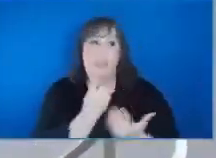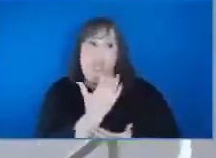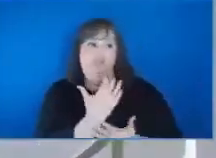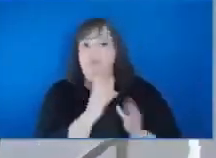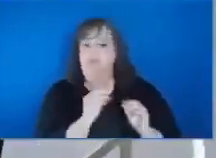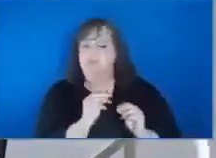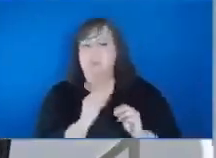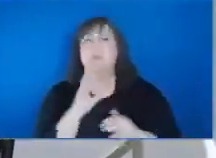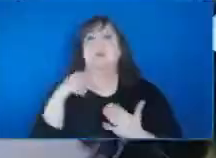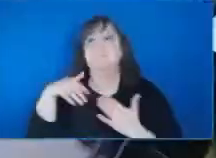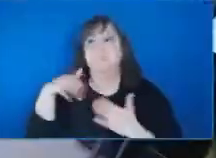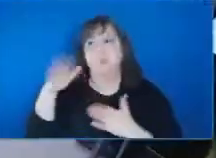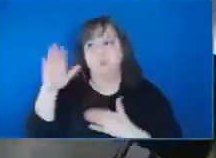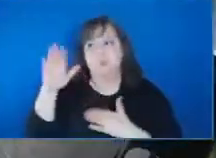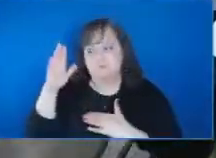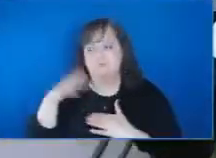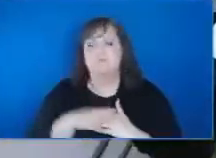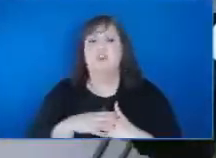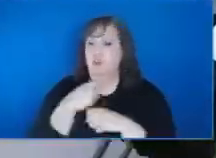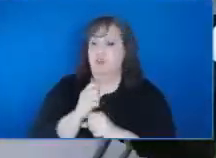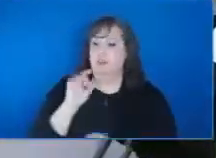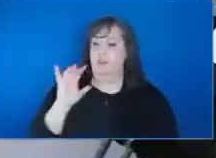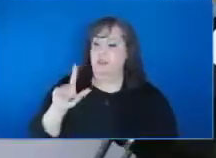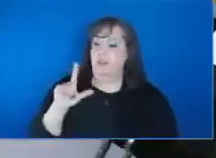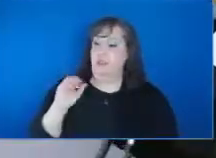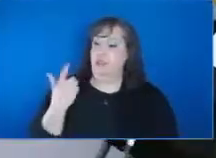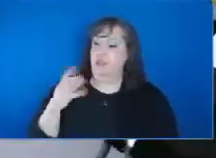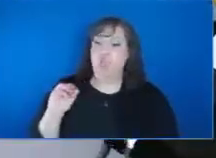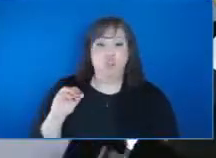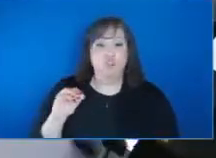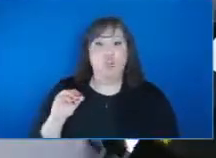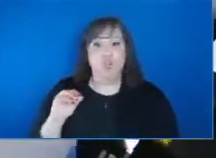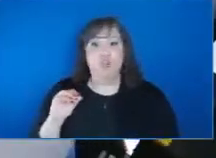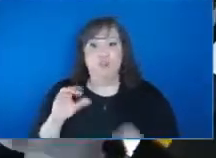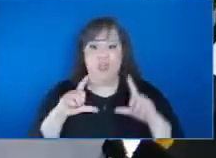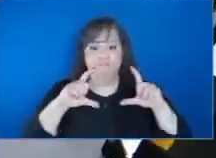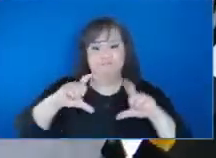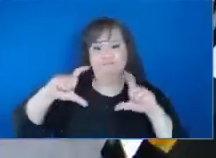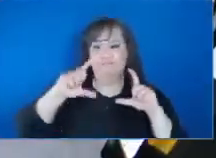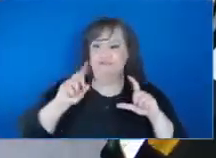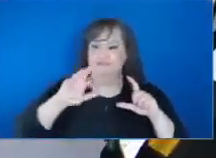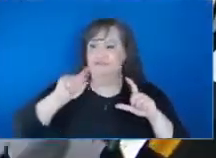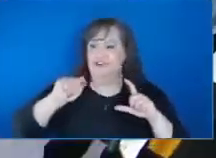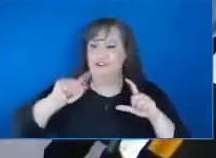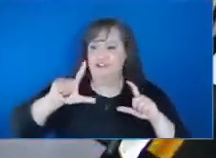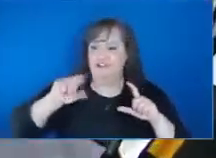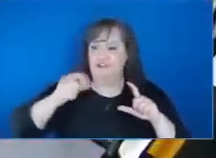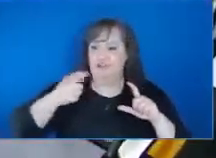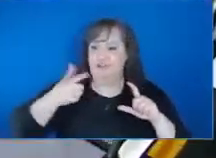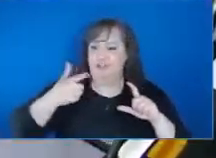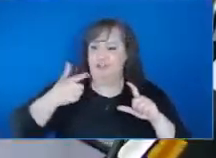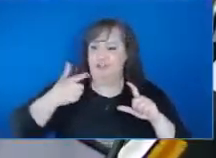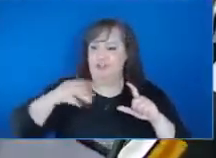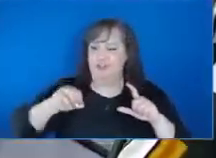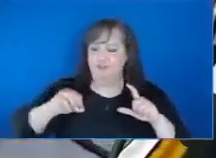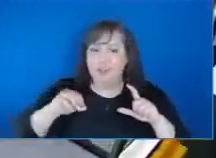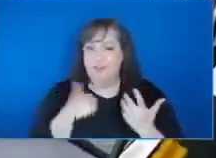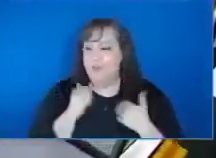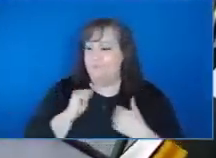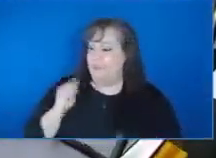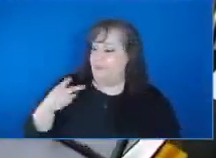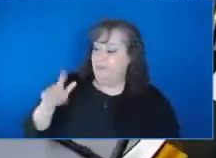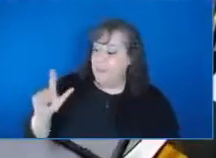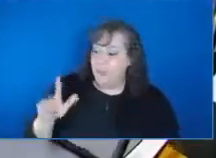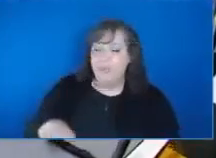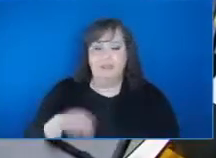mean, like the creating the DART logo, right? What you were talking about, so cool. I mean, this just takes people. We have APL, right? And then there's